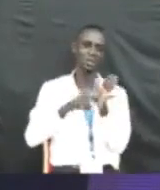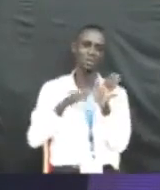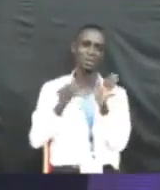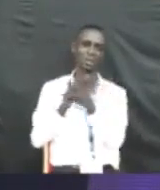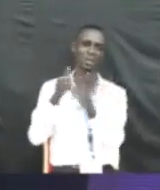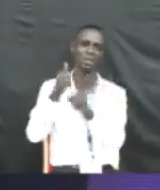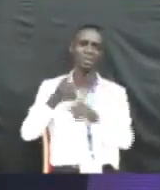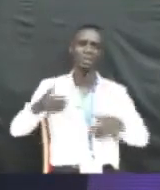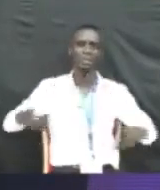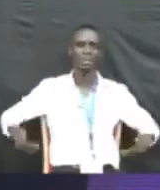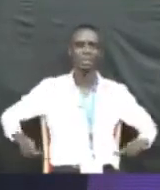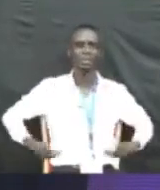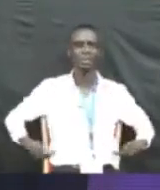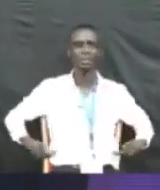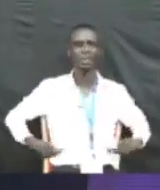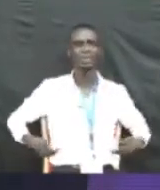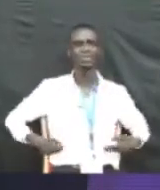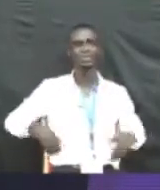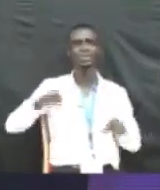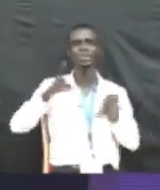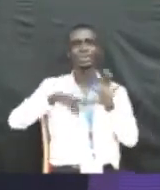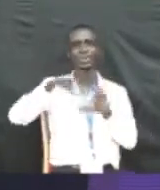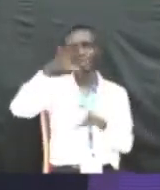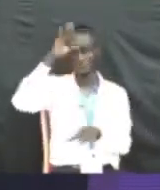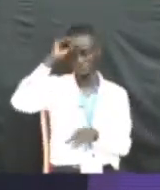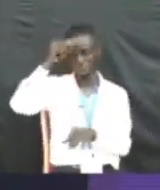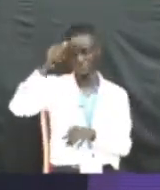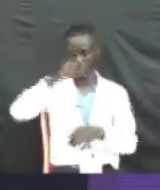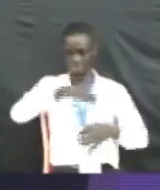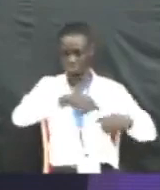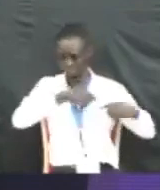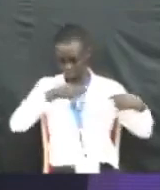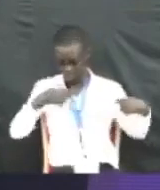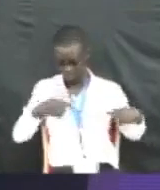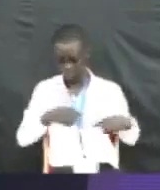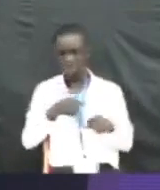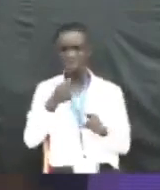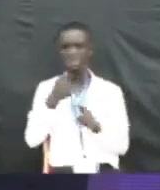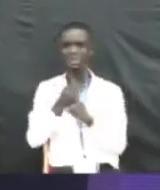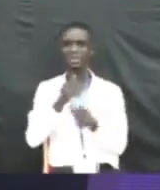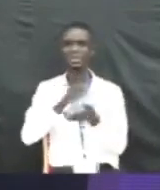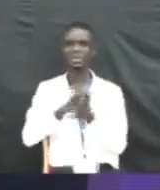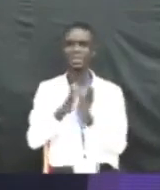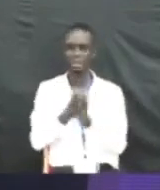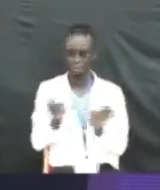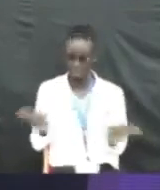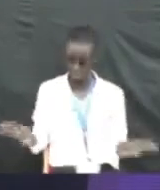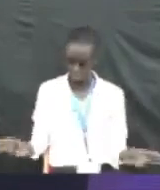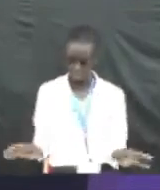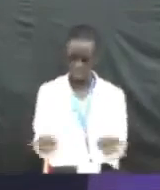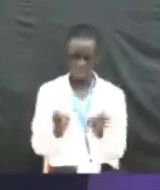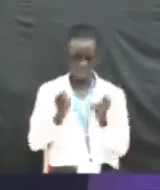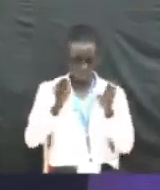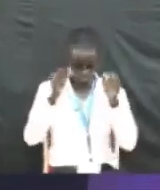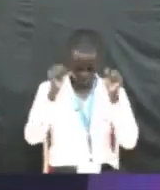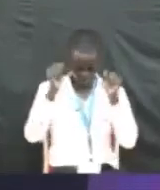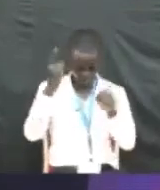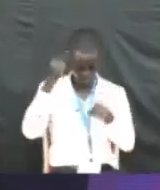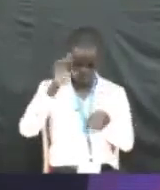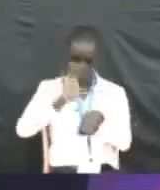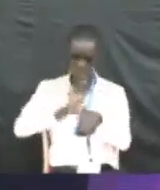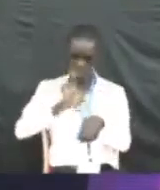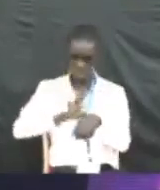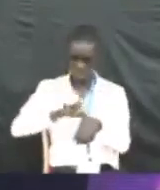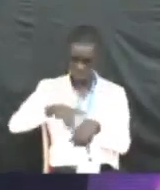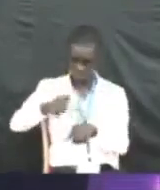With his whole heart, he has been a great inspiration for us. Even in his condition, he still be writing books for the church with one